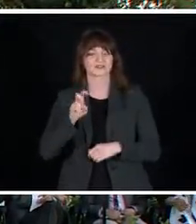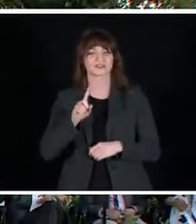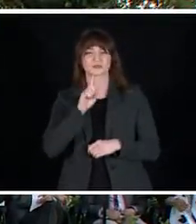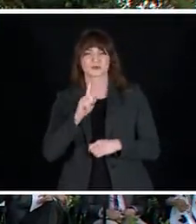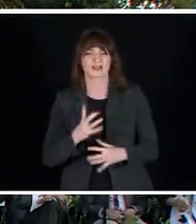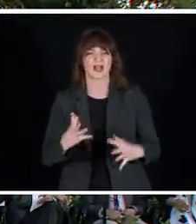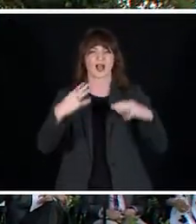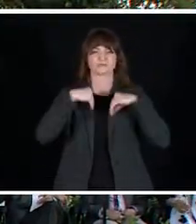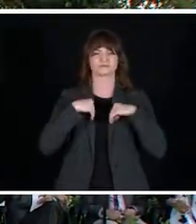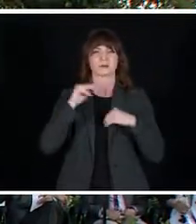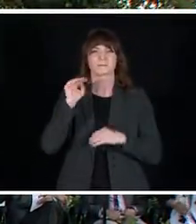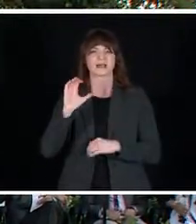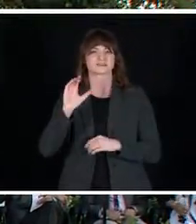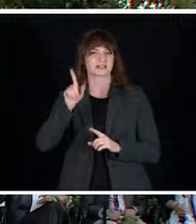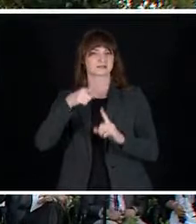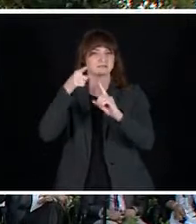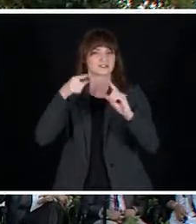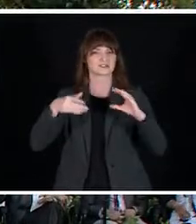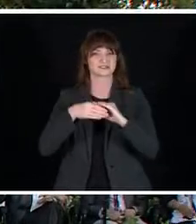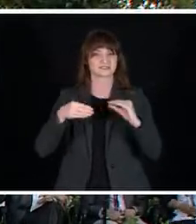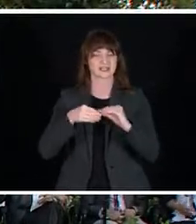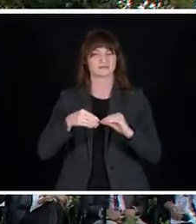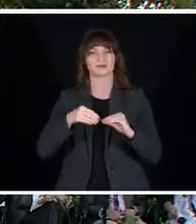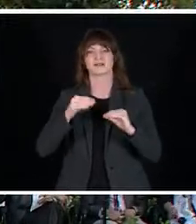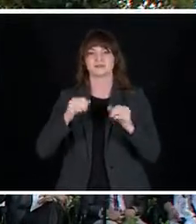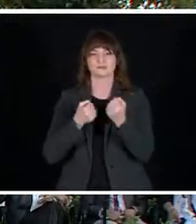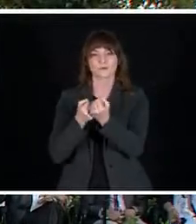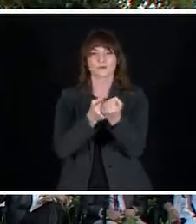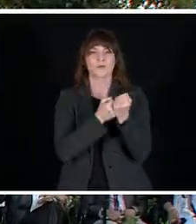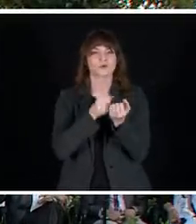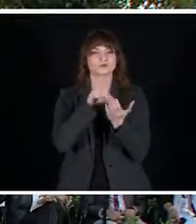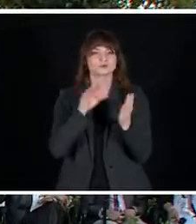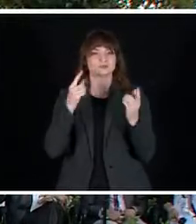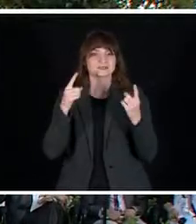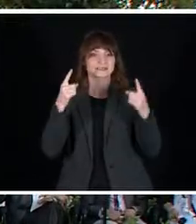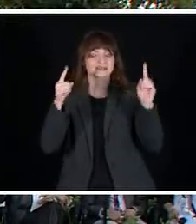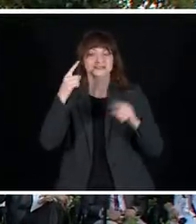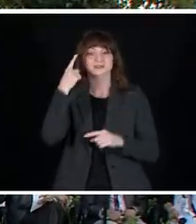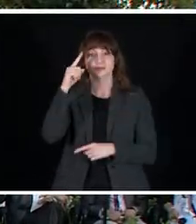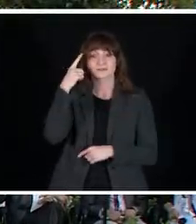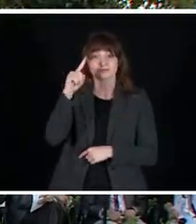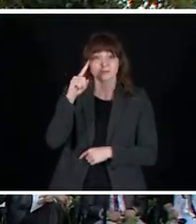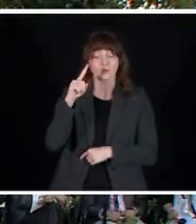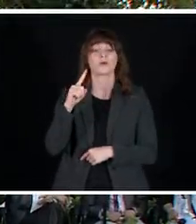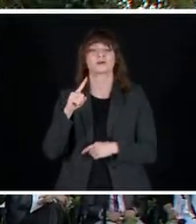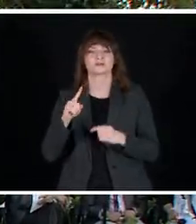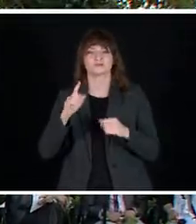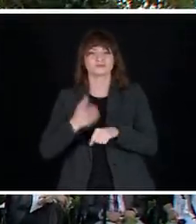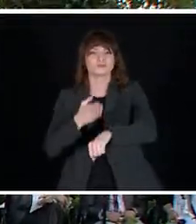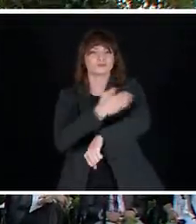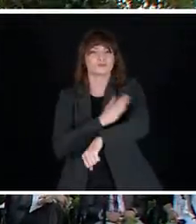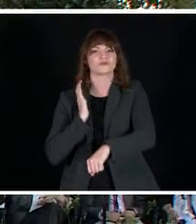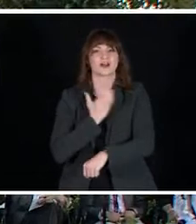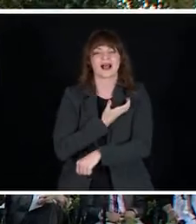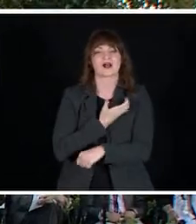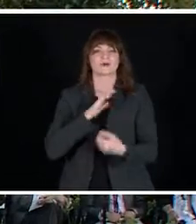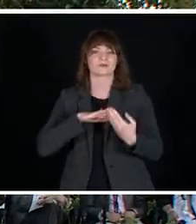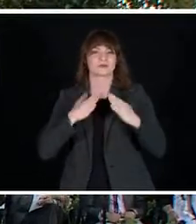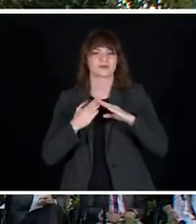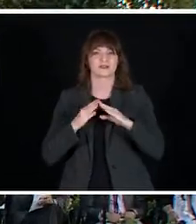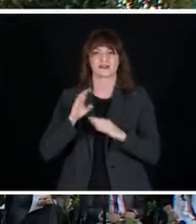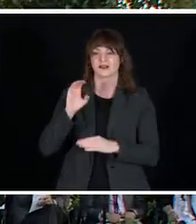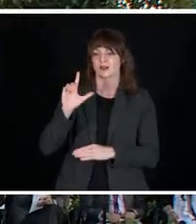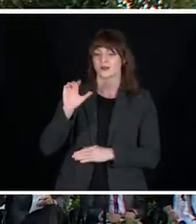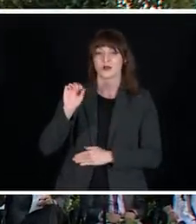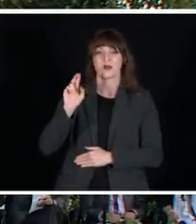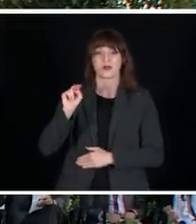SAC's mission statement in promoting student success for the betterment of our communities. Lonel Edwards is a proud Mountie